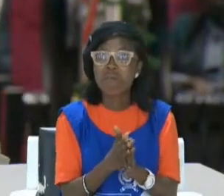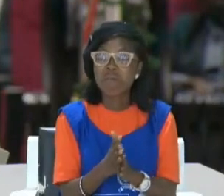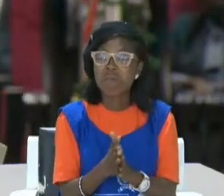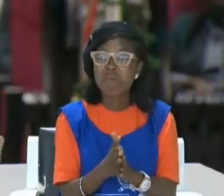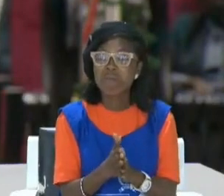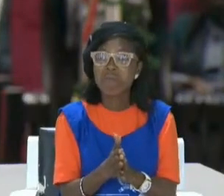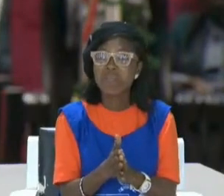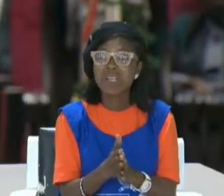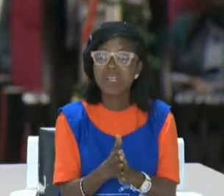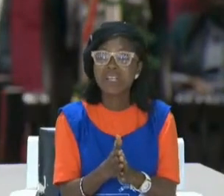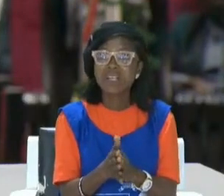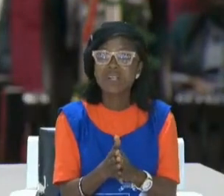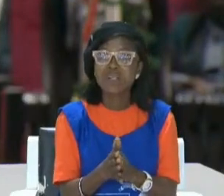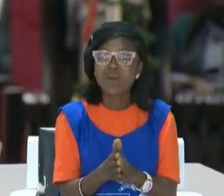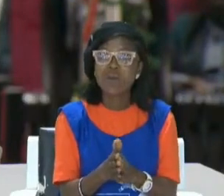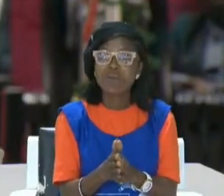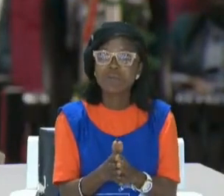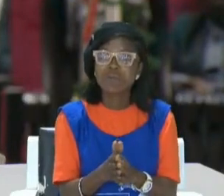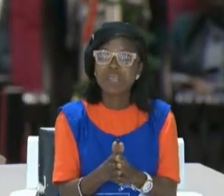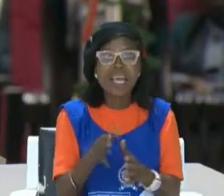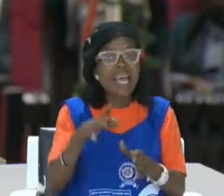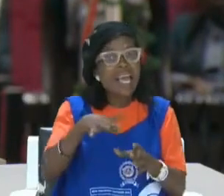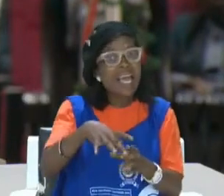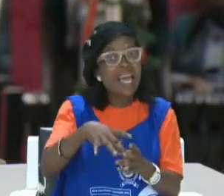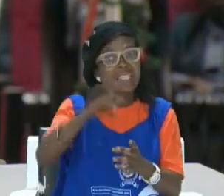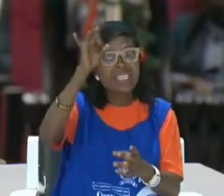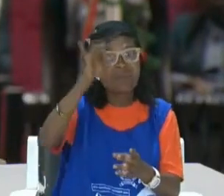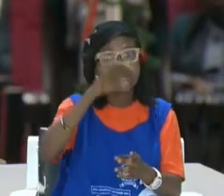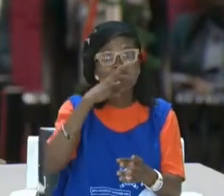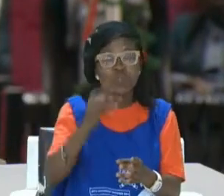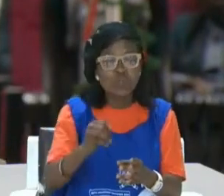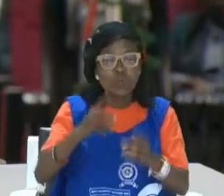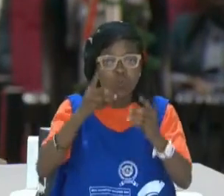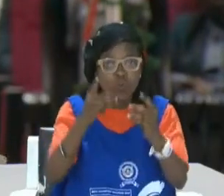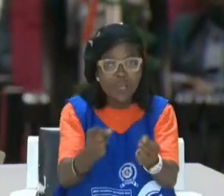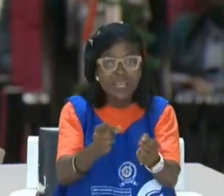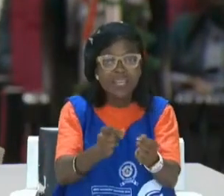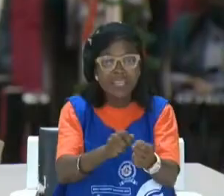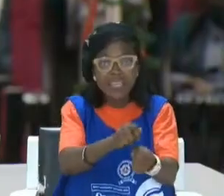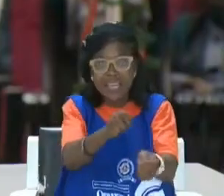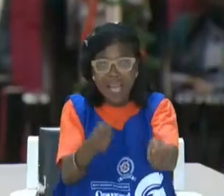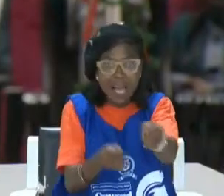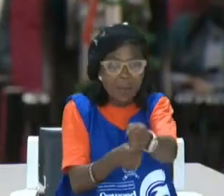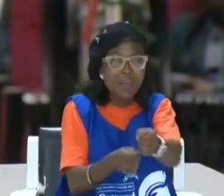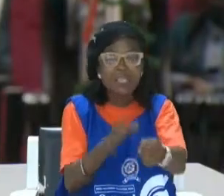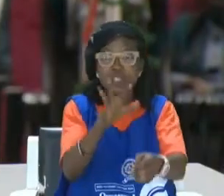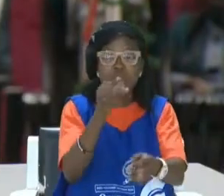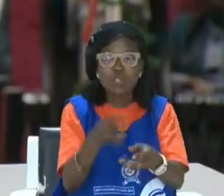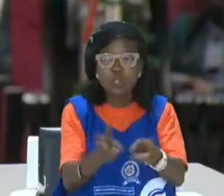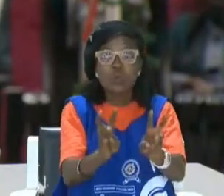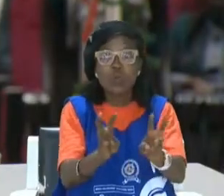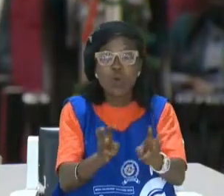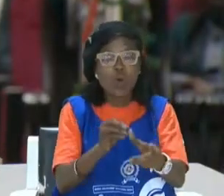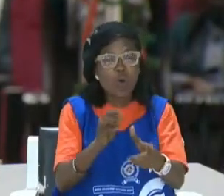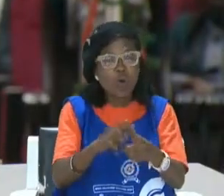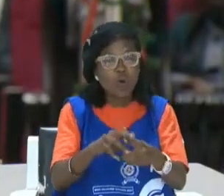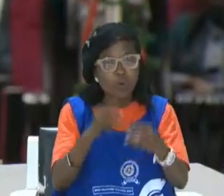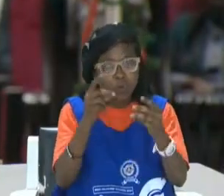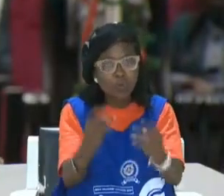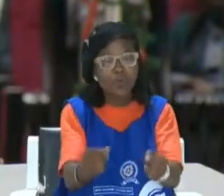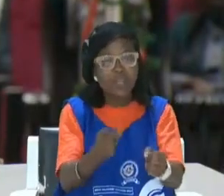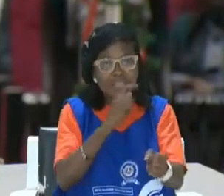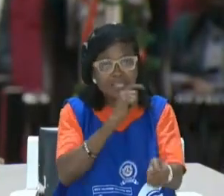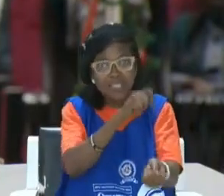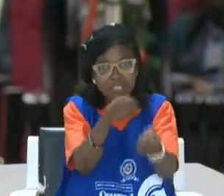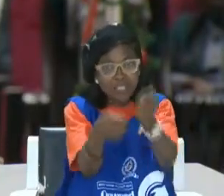Unless you quickly amend your ways, unless you quickly confess